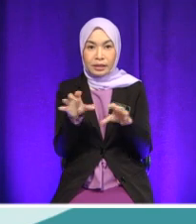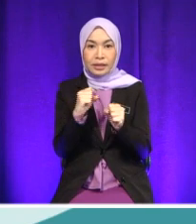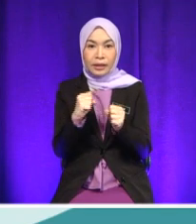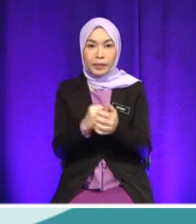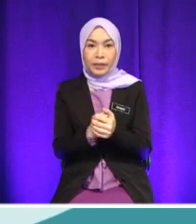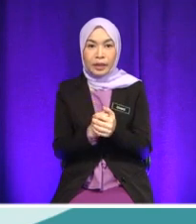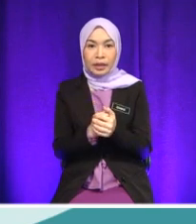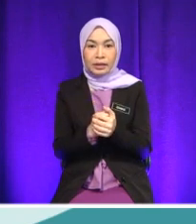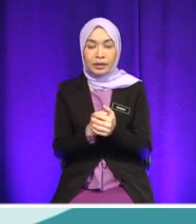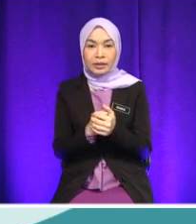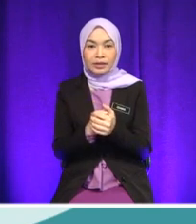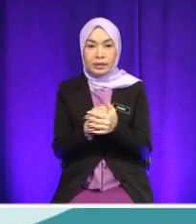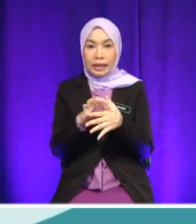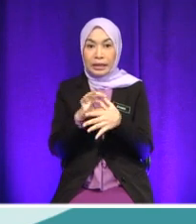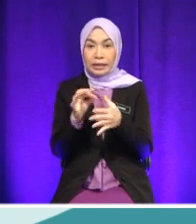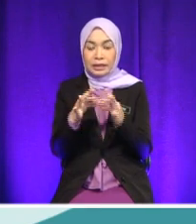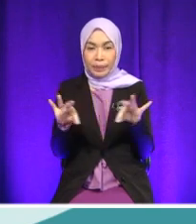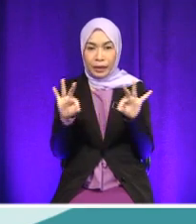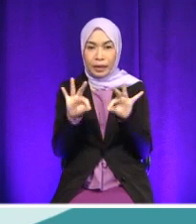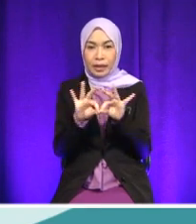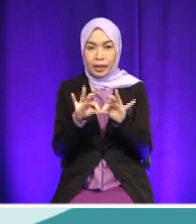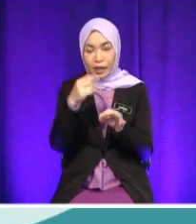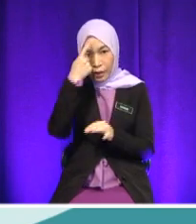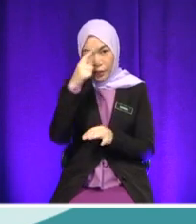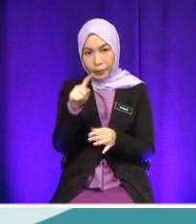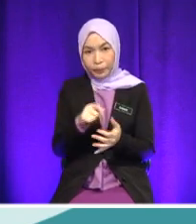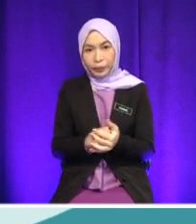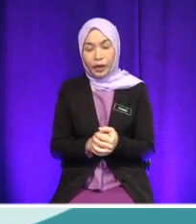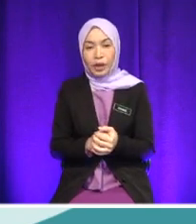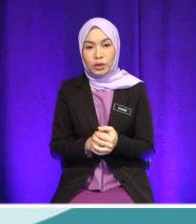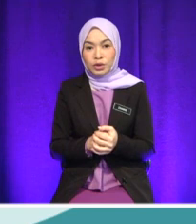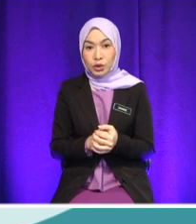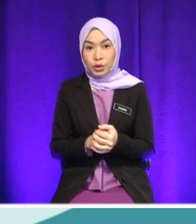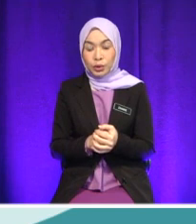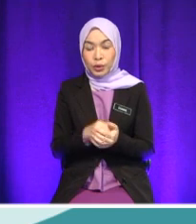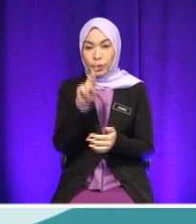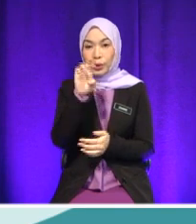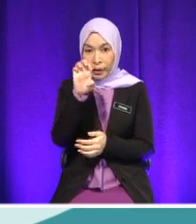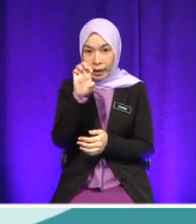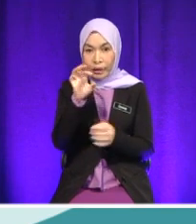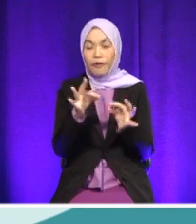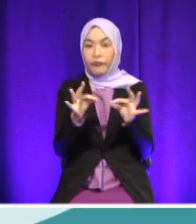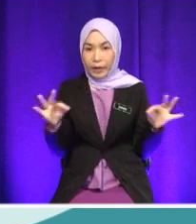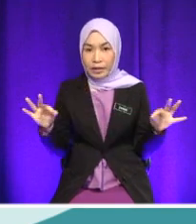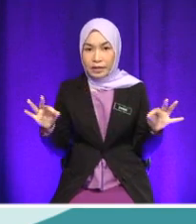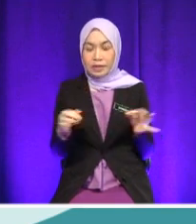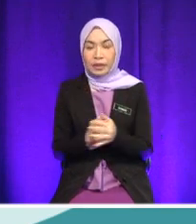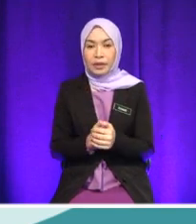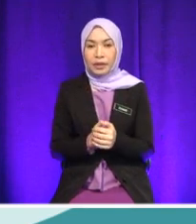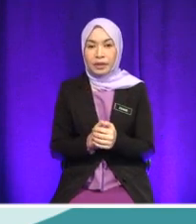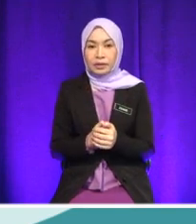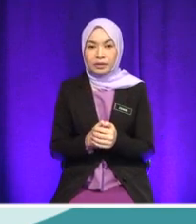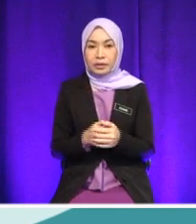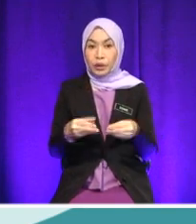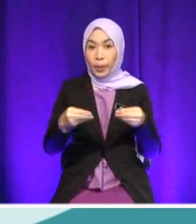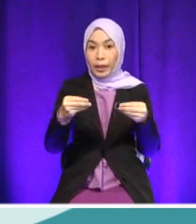friend says that you would like to paraphrase, okay? Second, you find synonyms or phrases that can carry the same meaning. And third